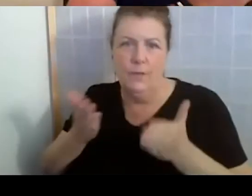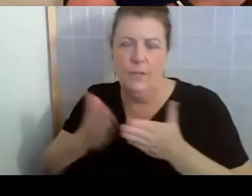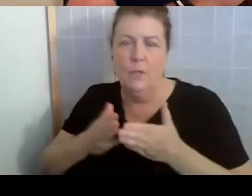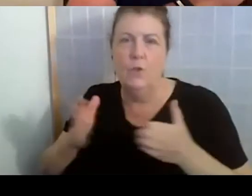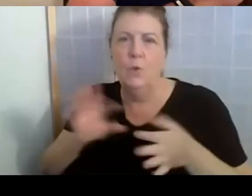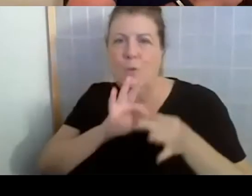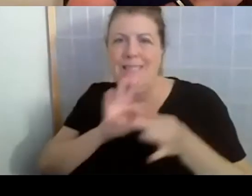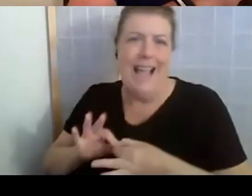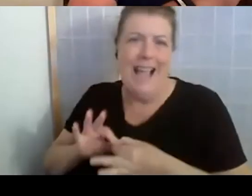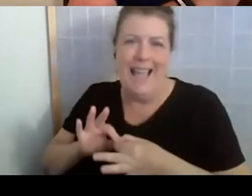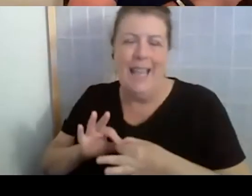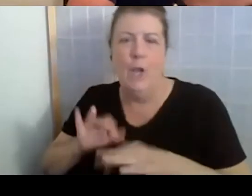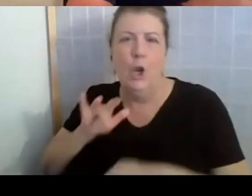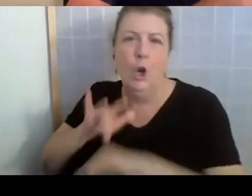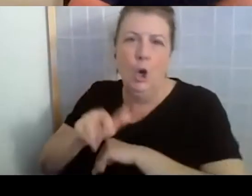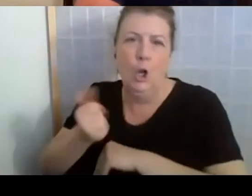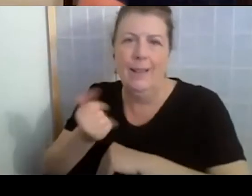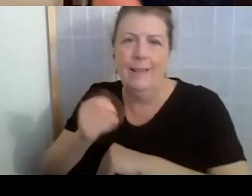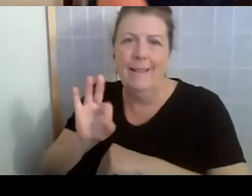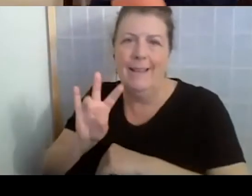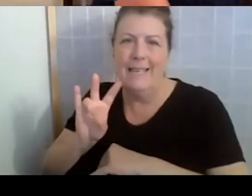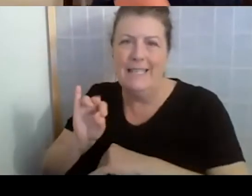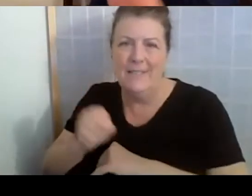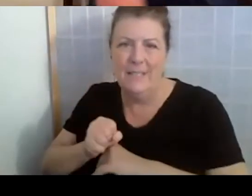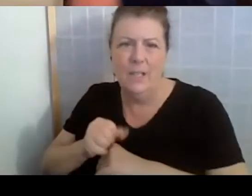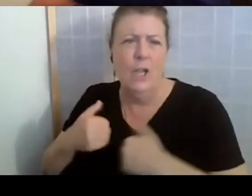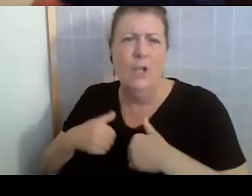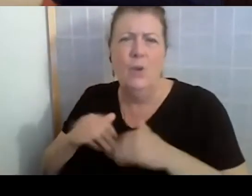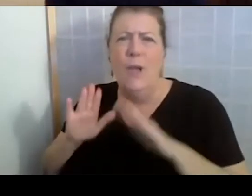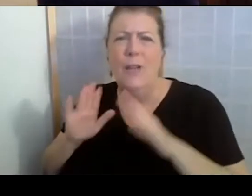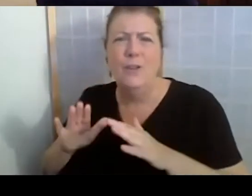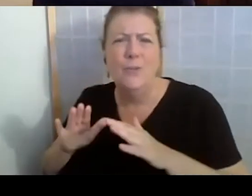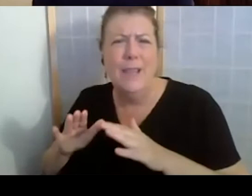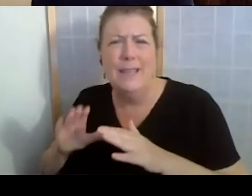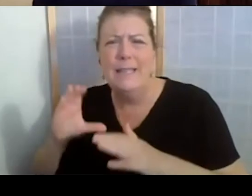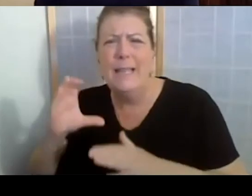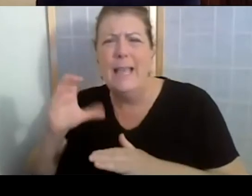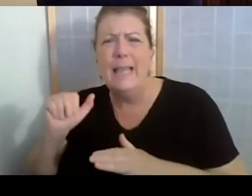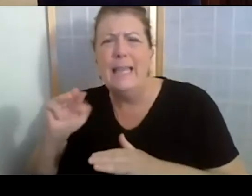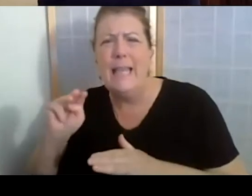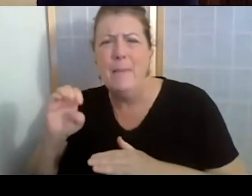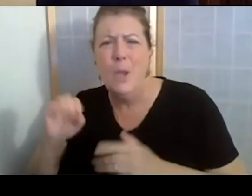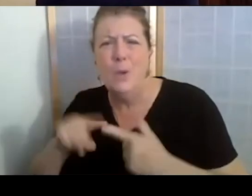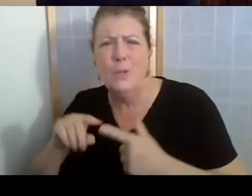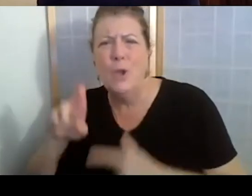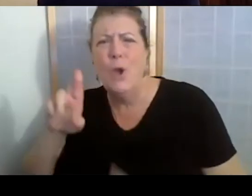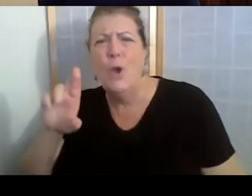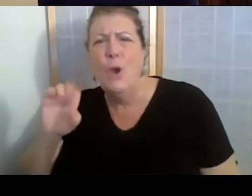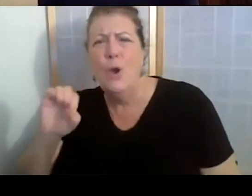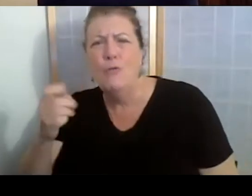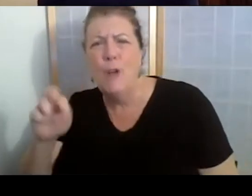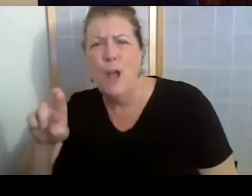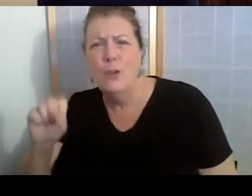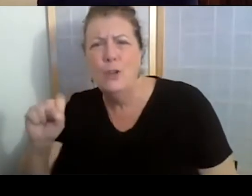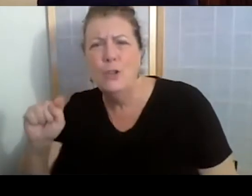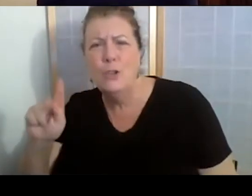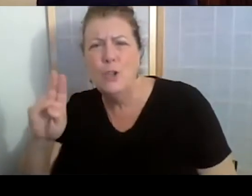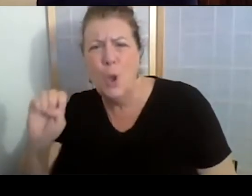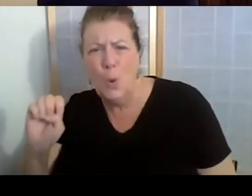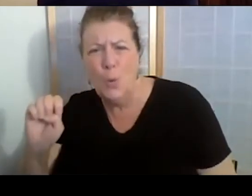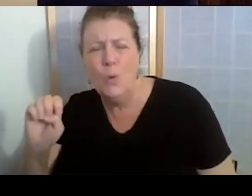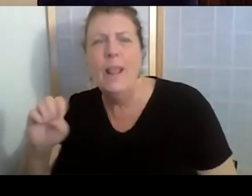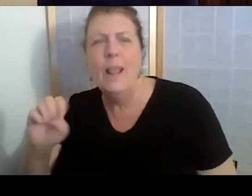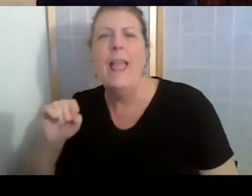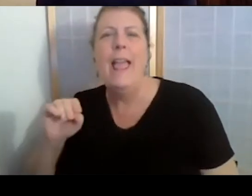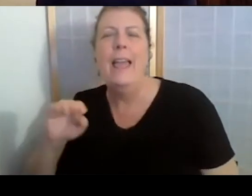Southern strategy, but you had cameos by Roger Stone and you know, it was great to sort of connect